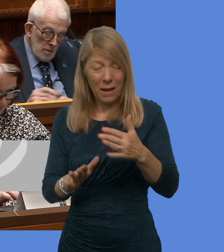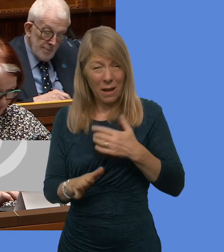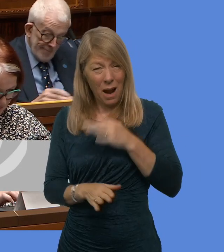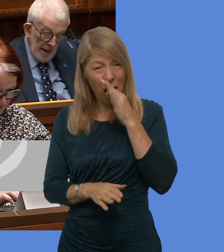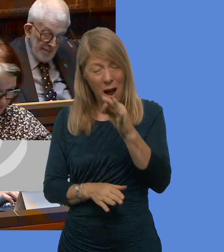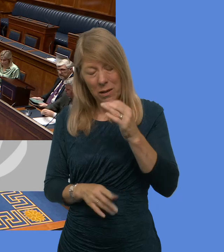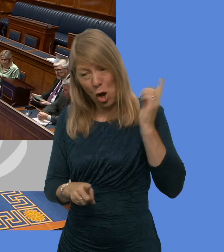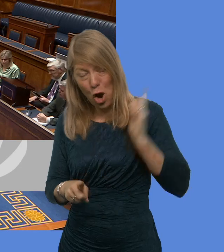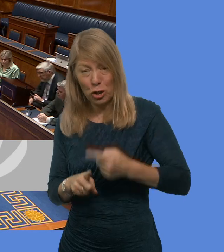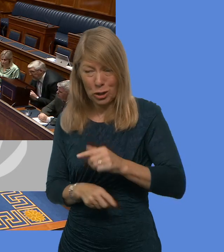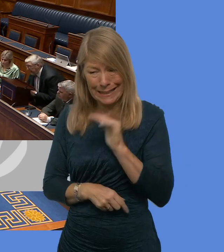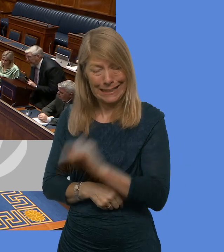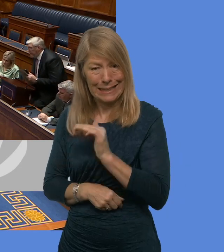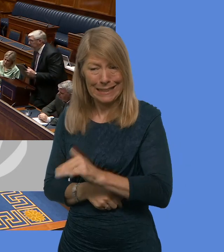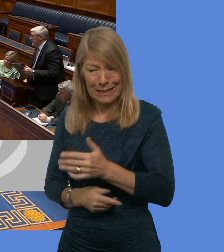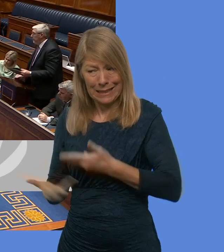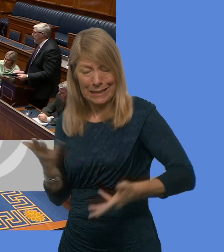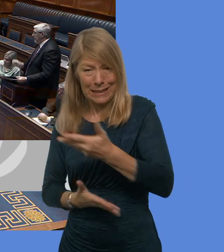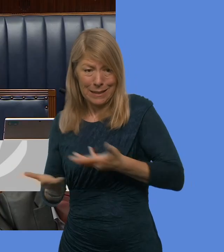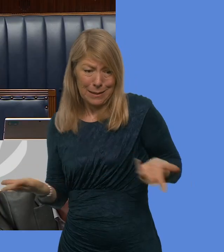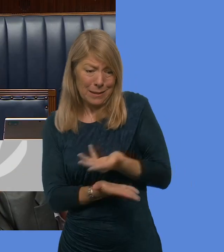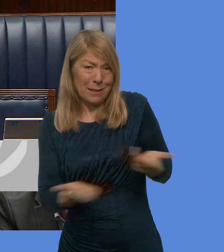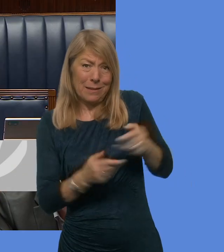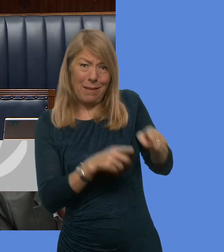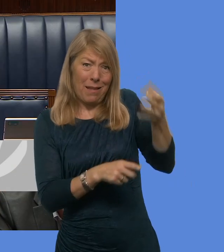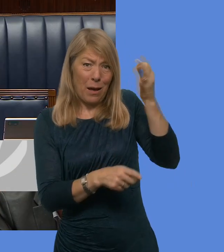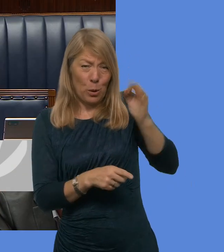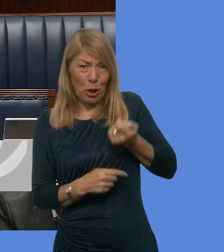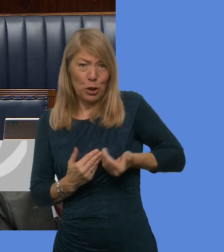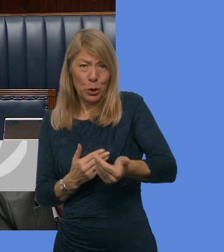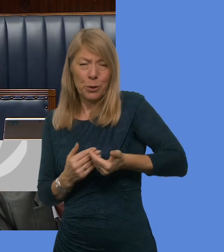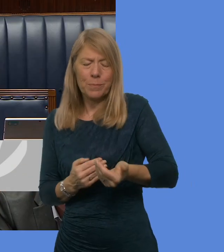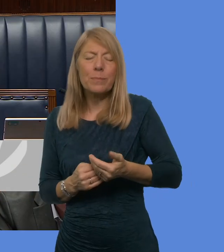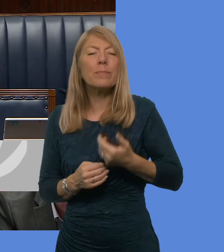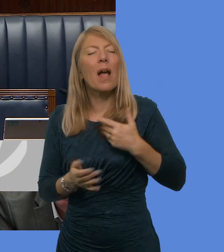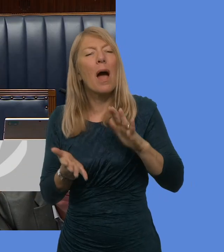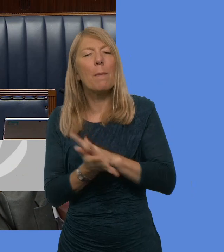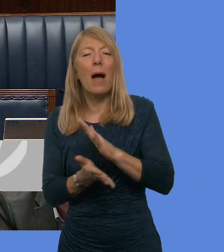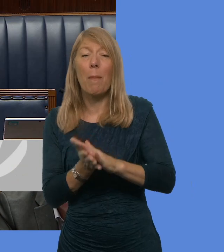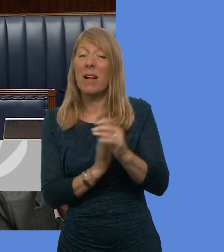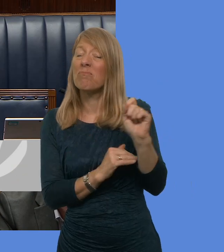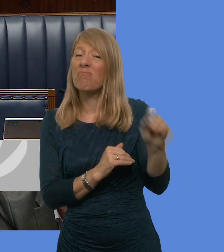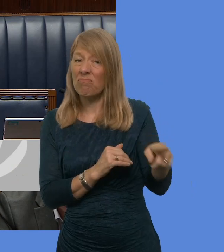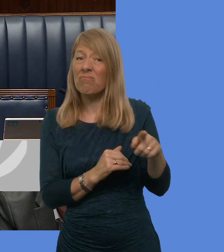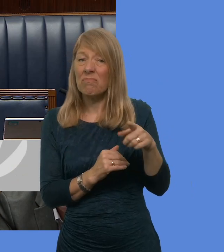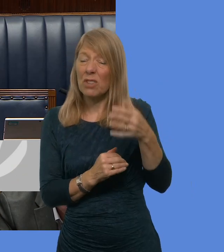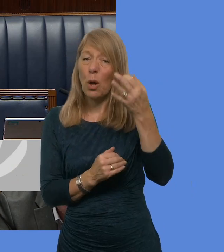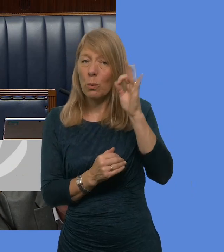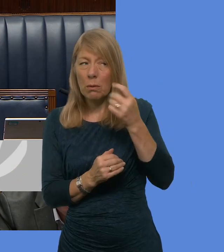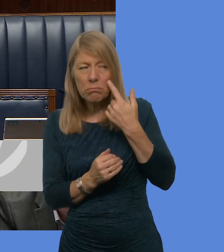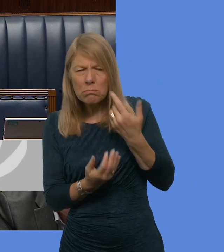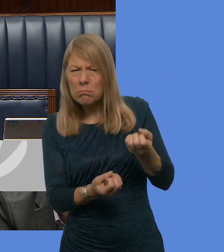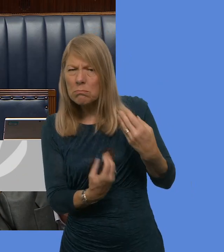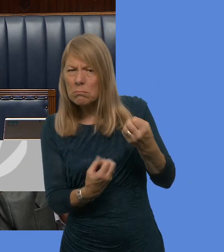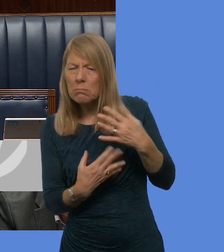place? Minister. I'm happy to write to the Council and establish their views on this matter. I am aware of the